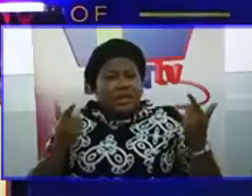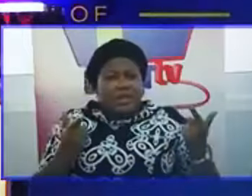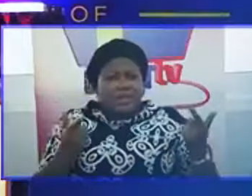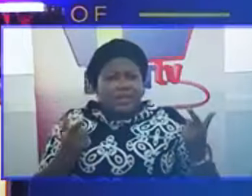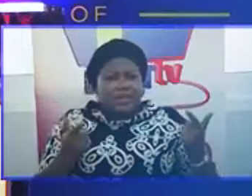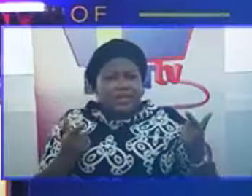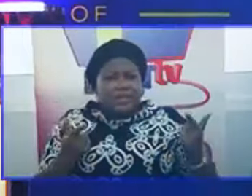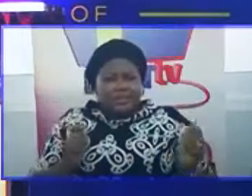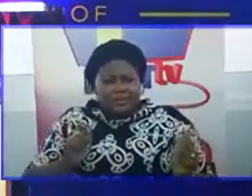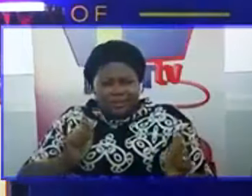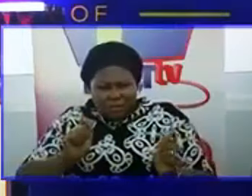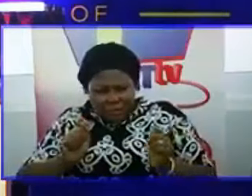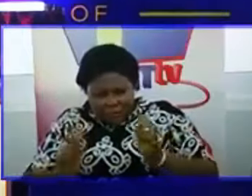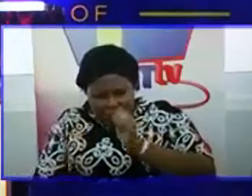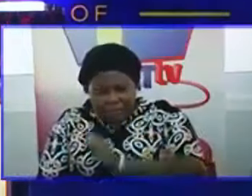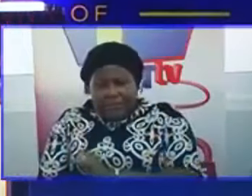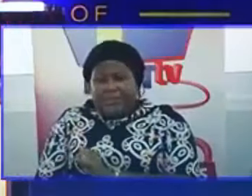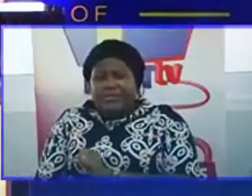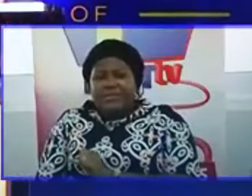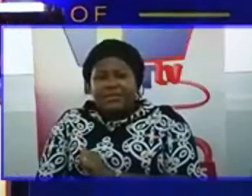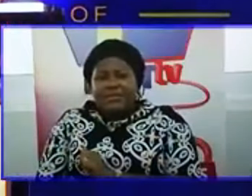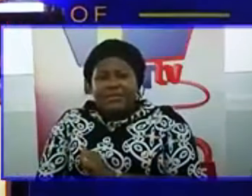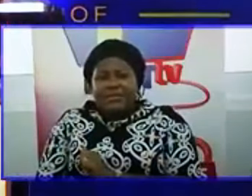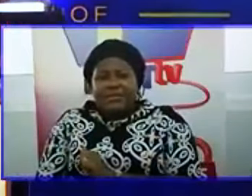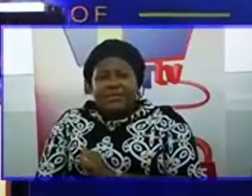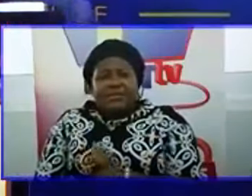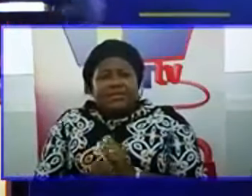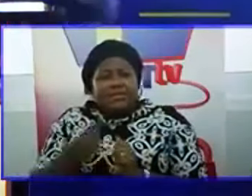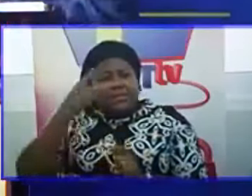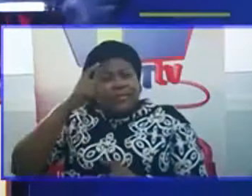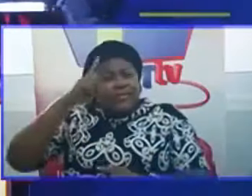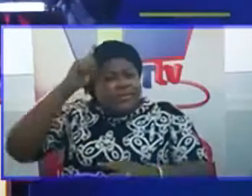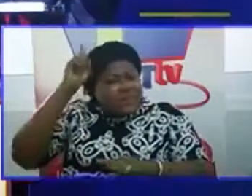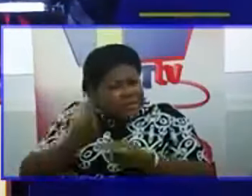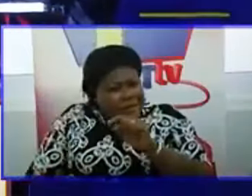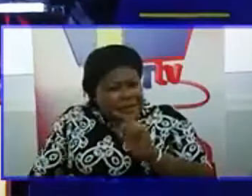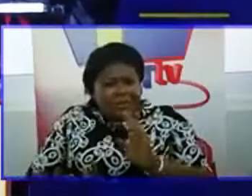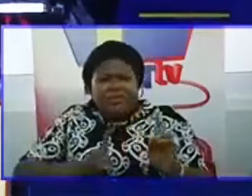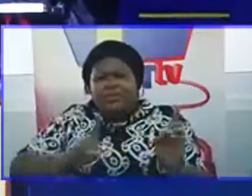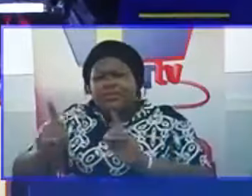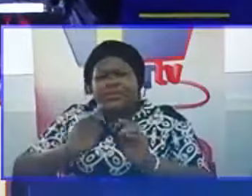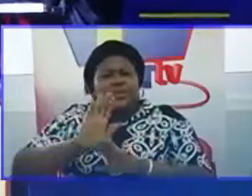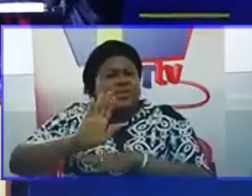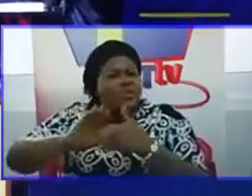priorities. Because you cannot do all things.